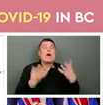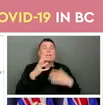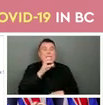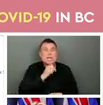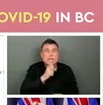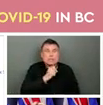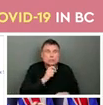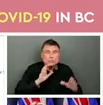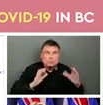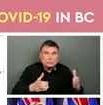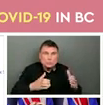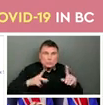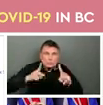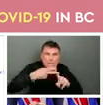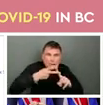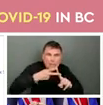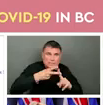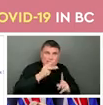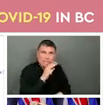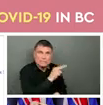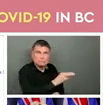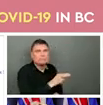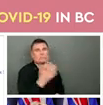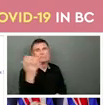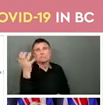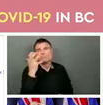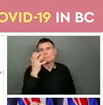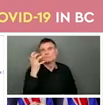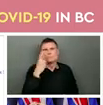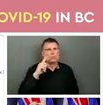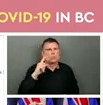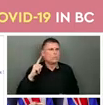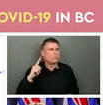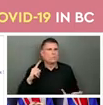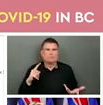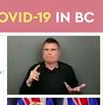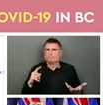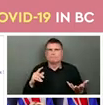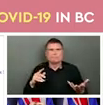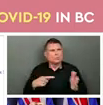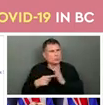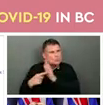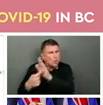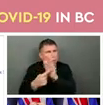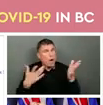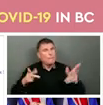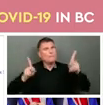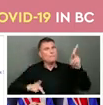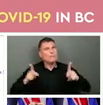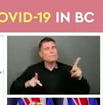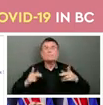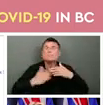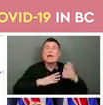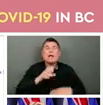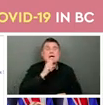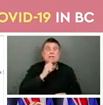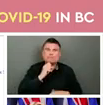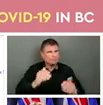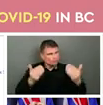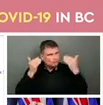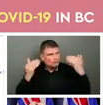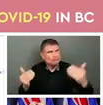people across the province in all age groups have stepped up to be immunized. And we know that second doses are